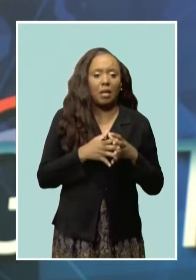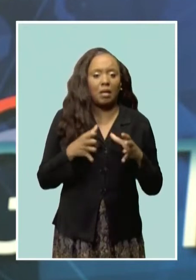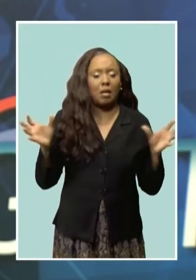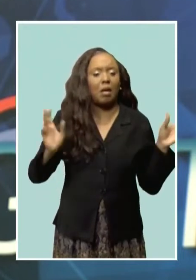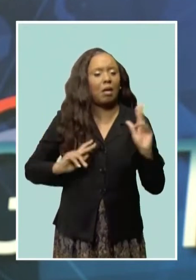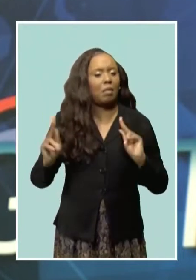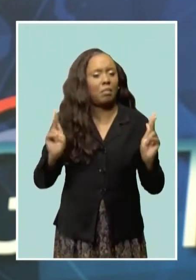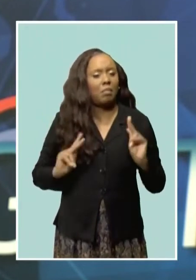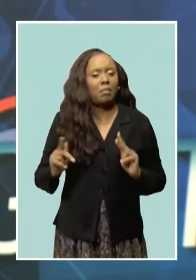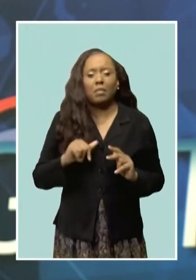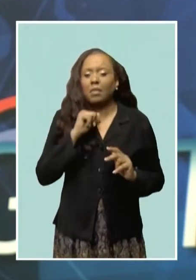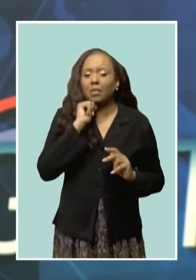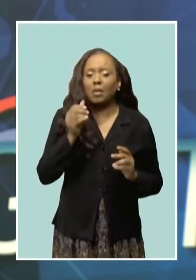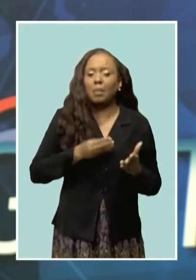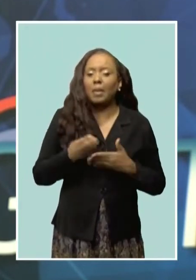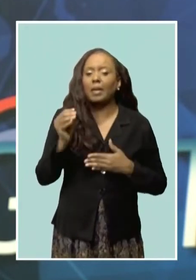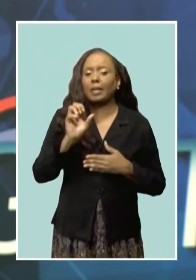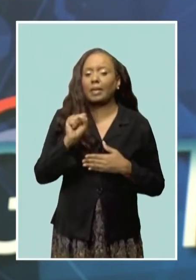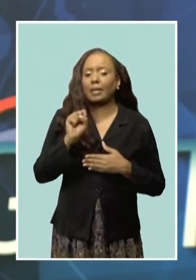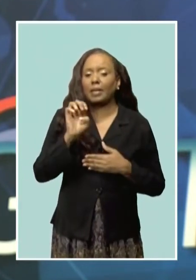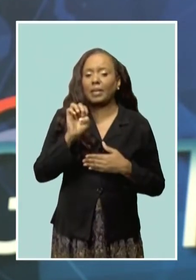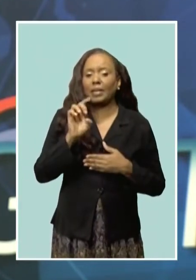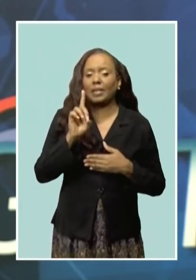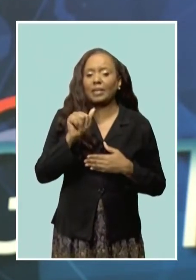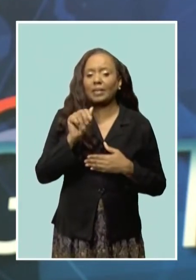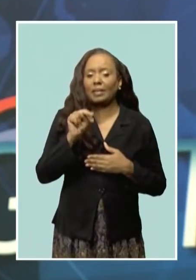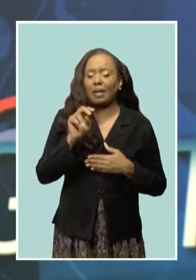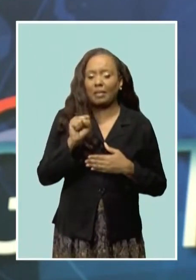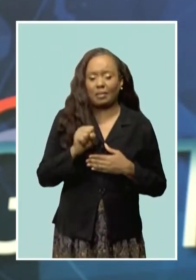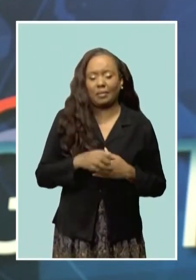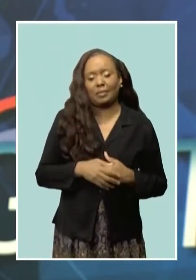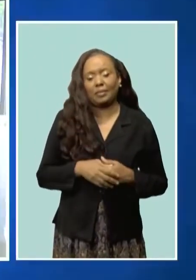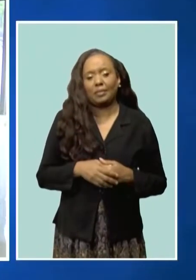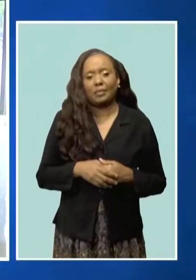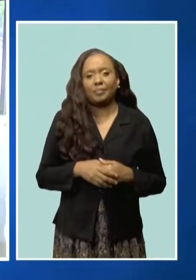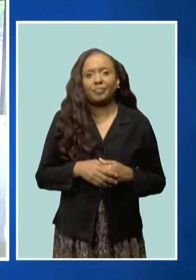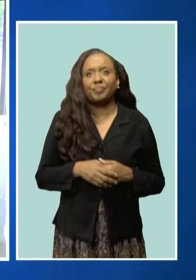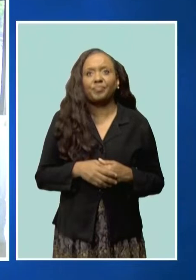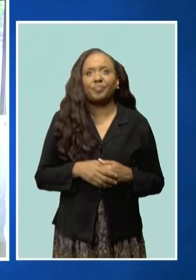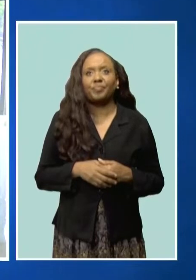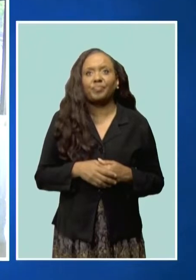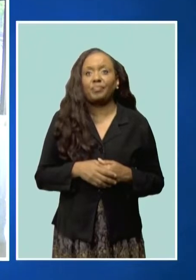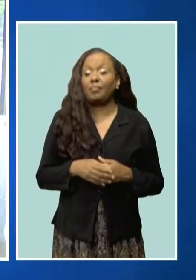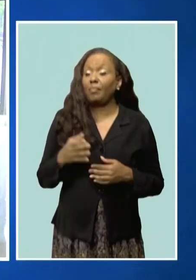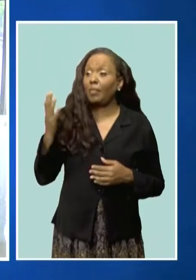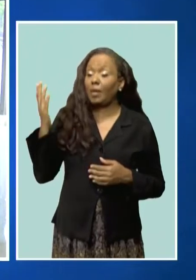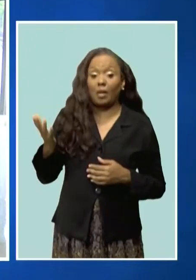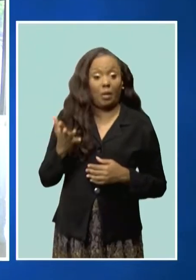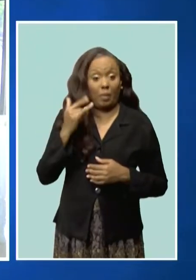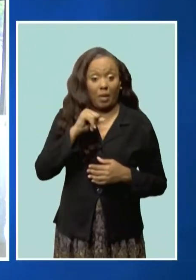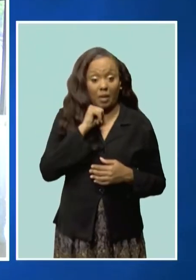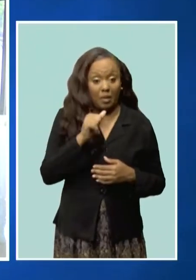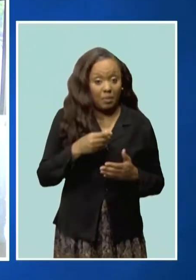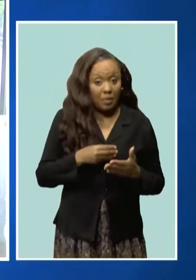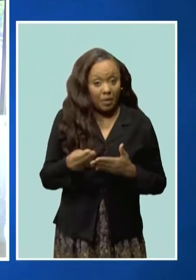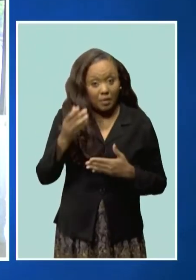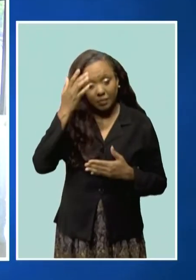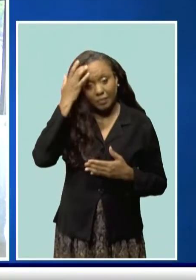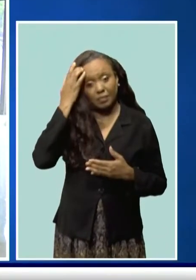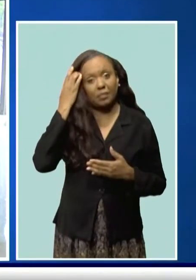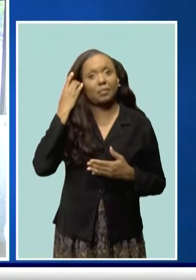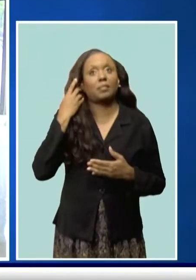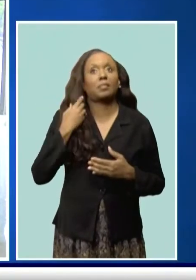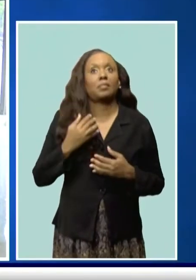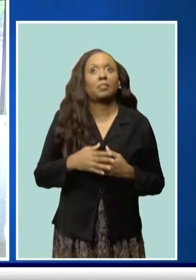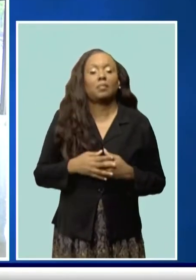are responsible for the shift away from sedans. This is because of the invention of the